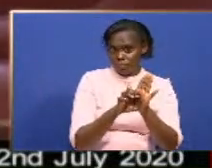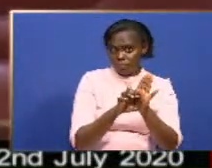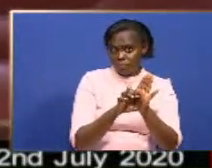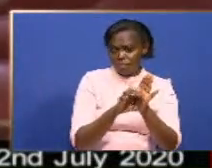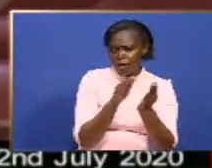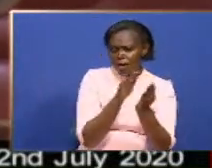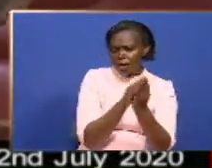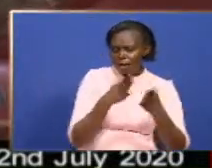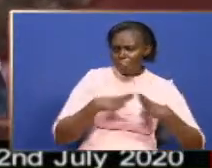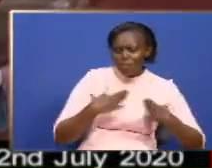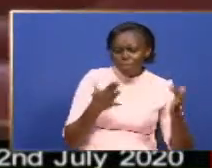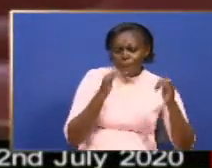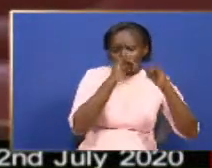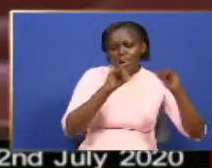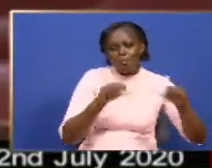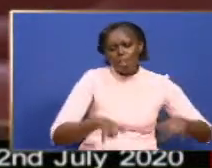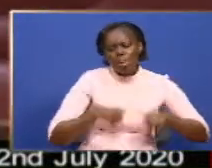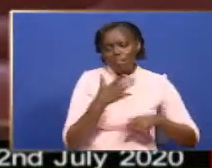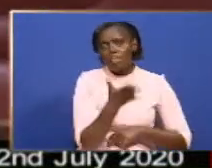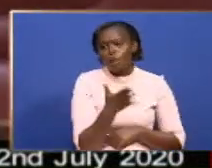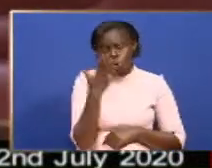people in camps.